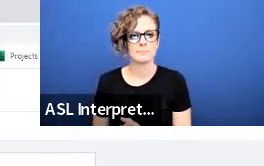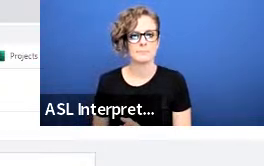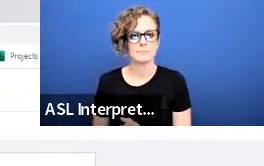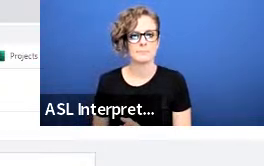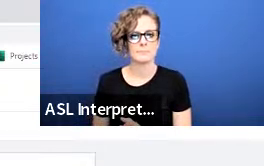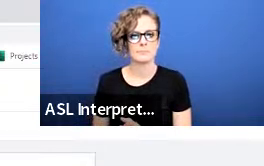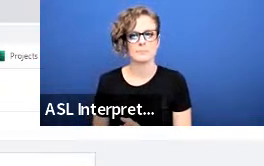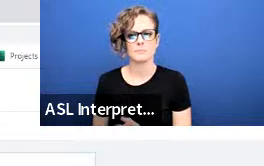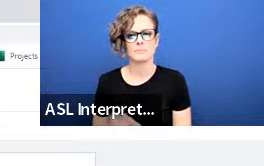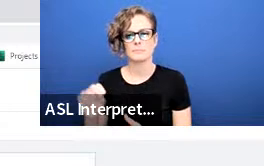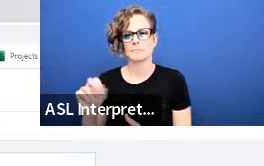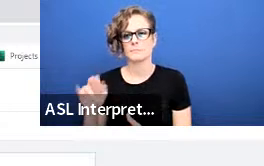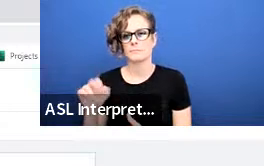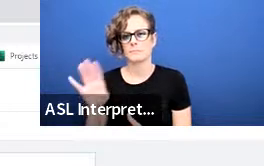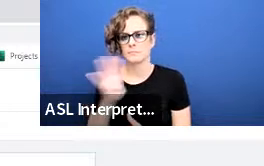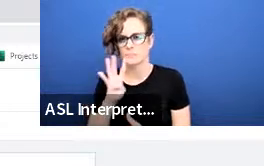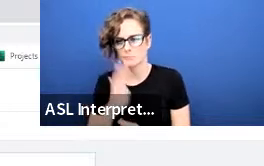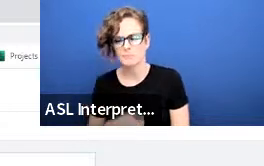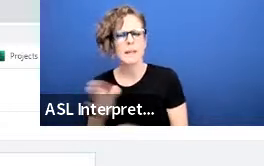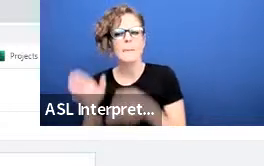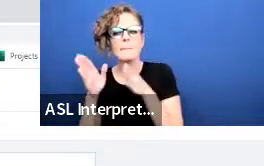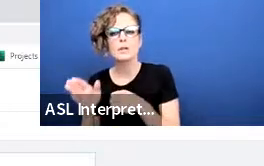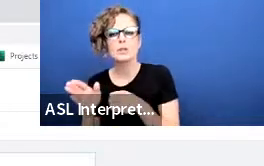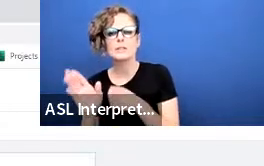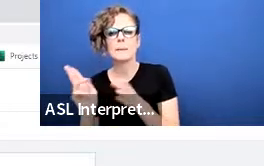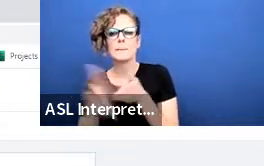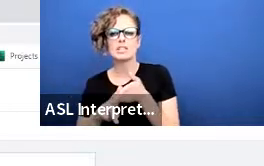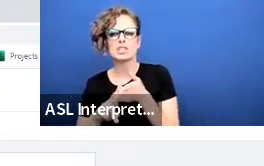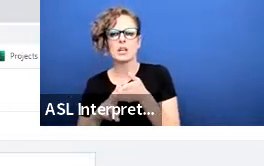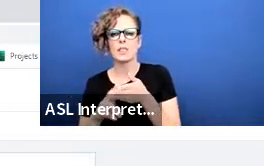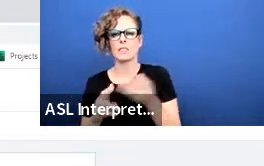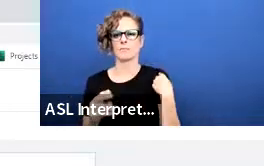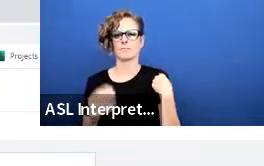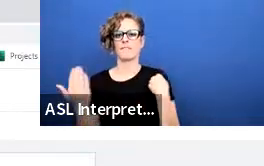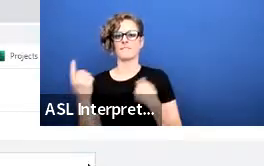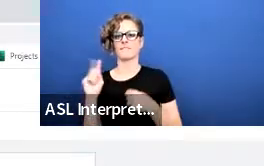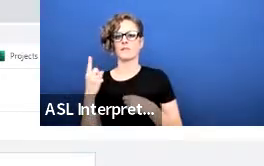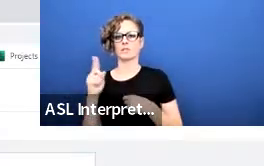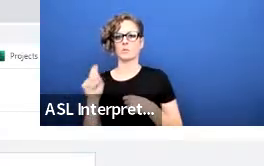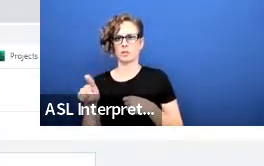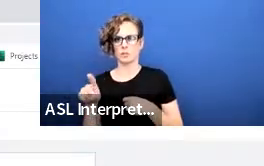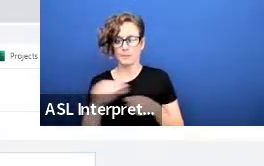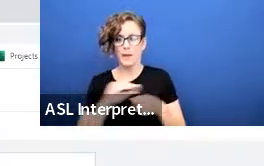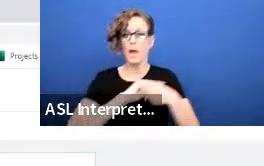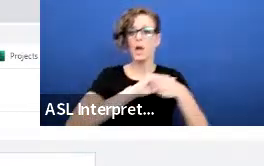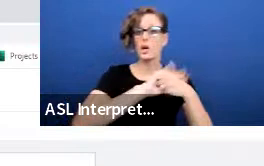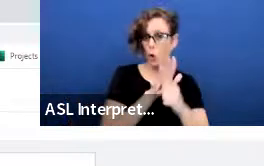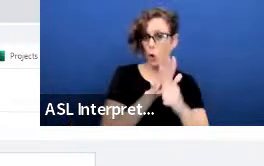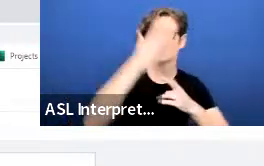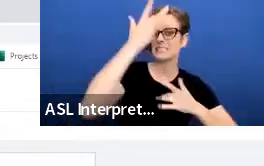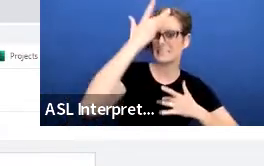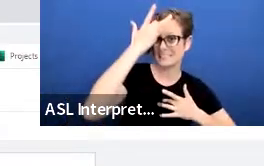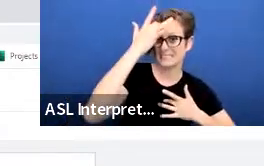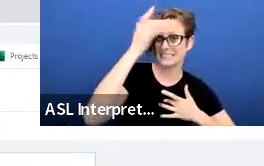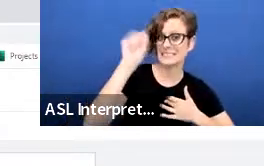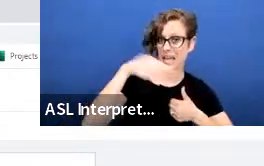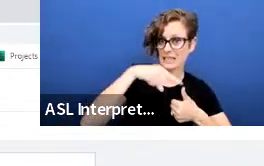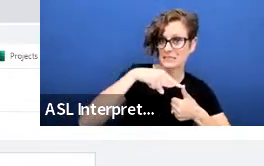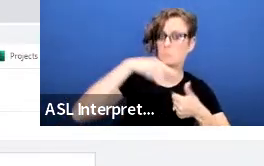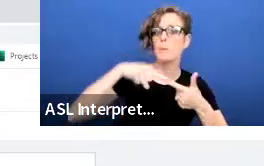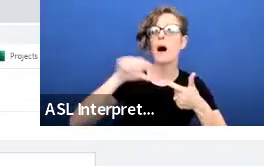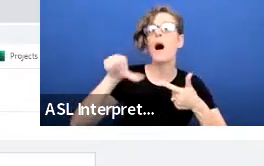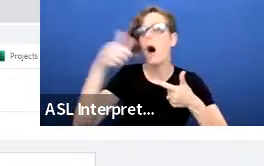Somebody mentioned on the first question about looking at other diseases along with COVID. I could add